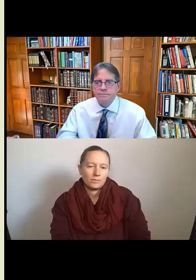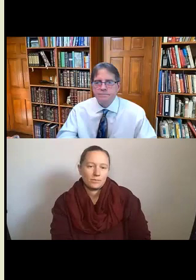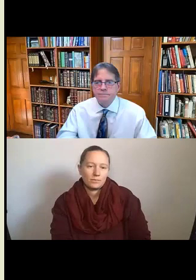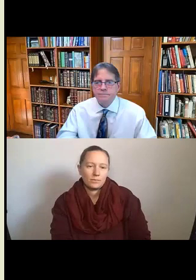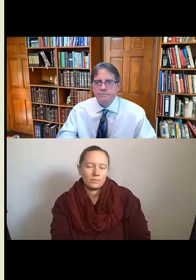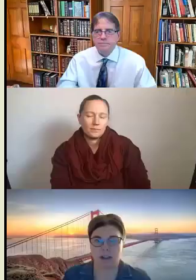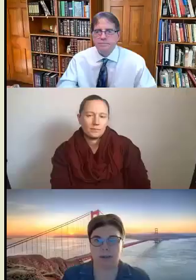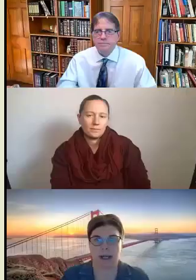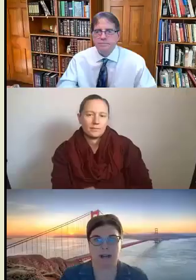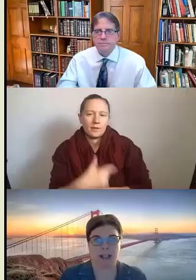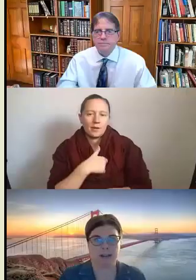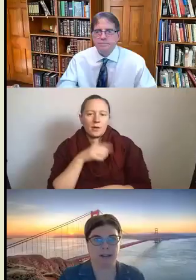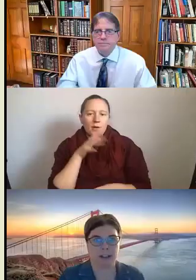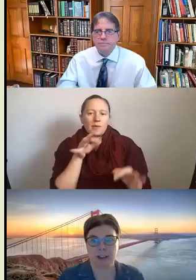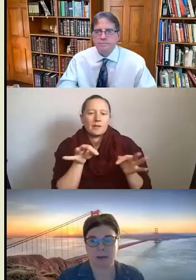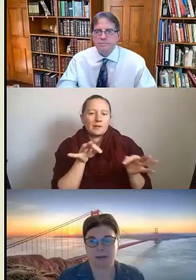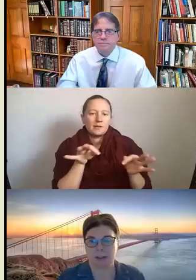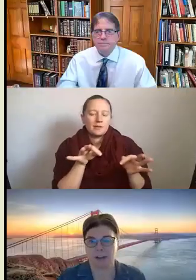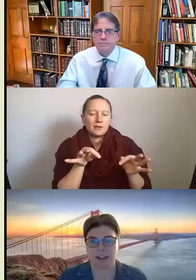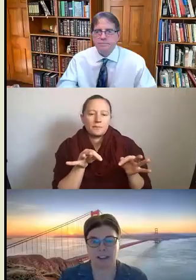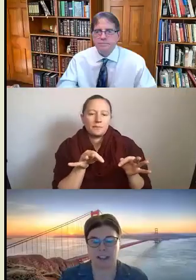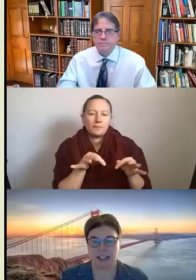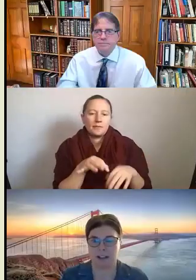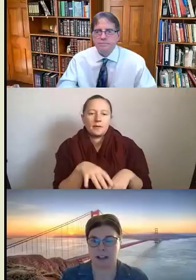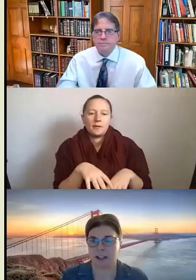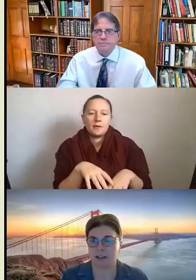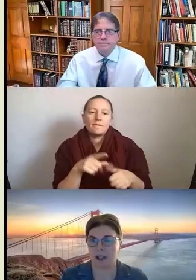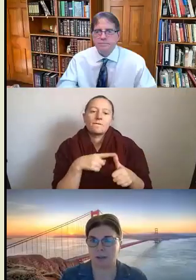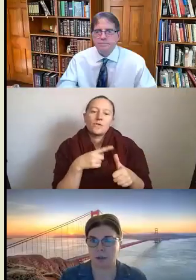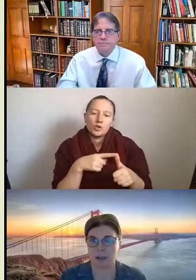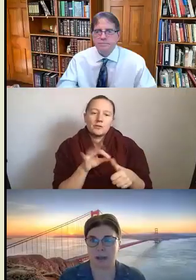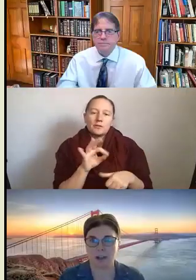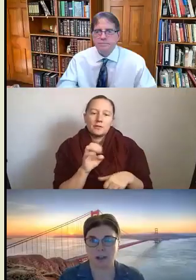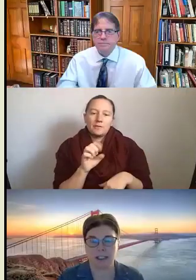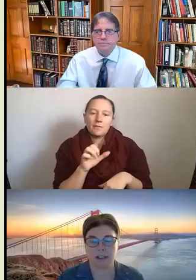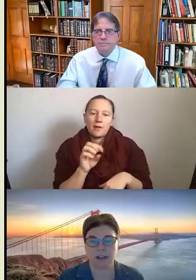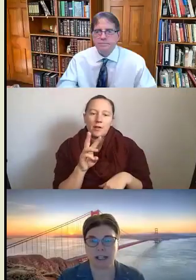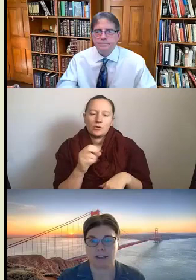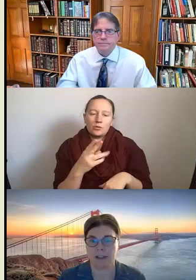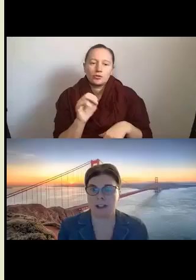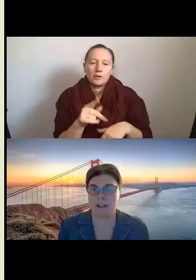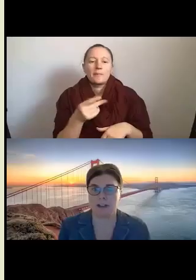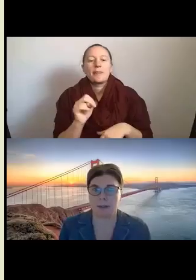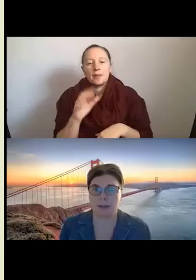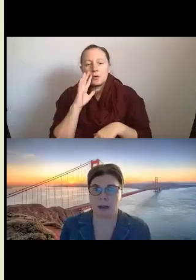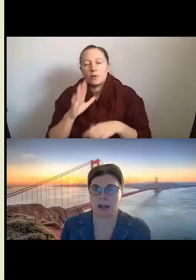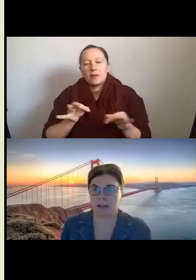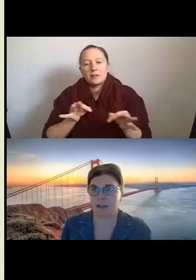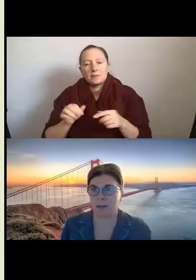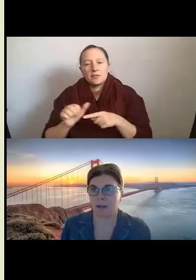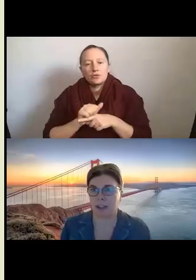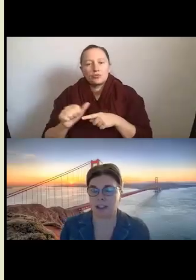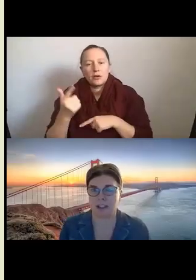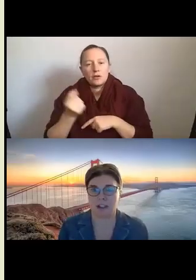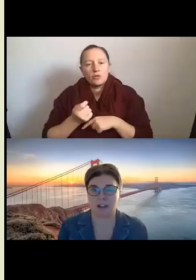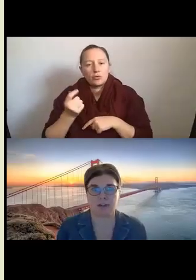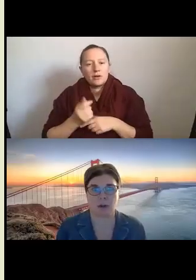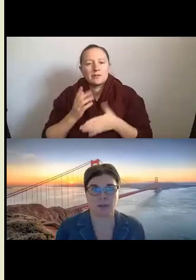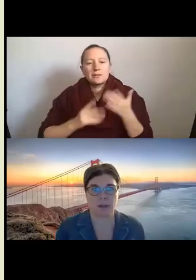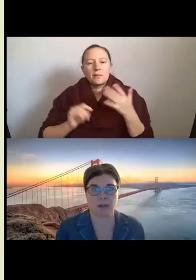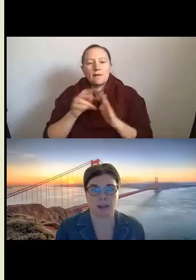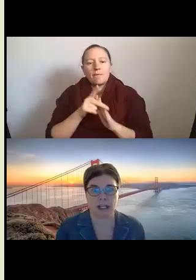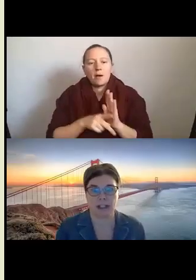I'm going to be talking to you about fellowships first, and then later on I'll talk more about training grants. Some of the policies and